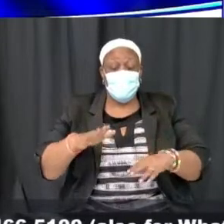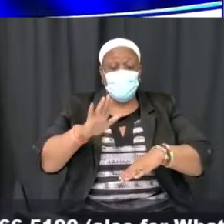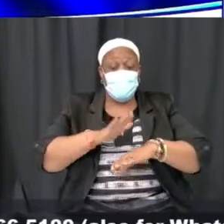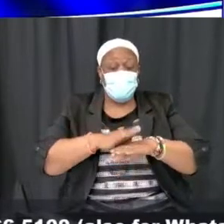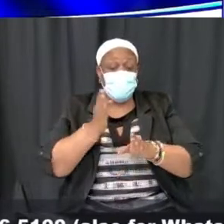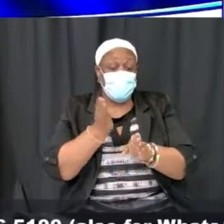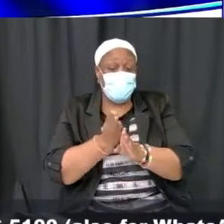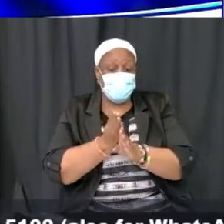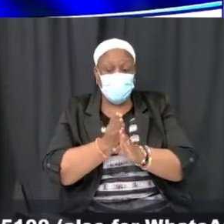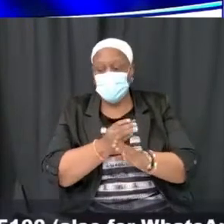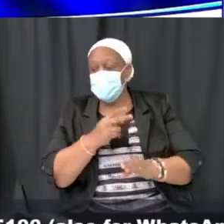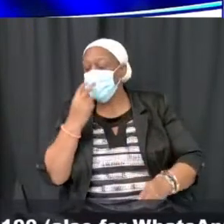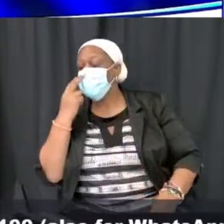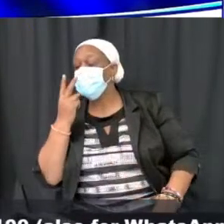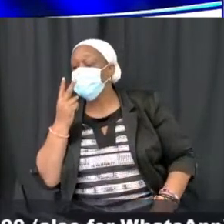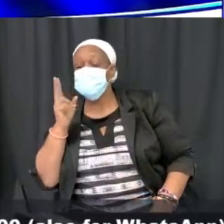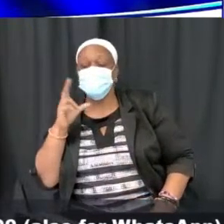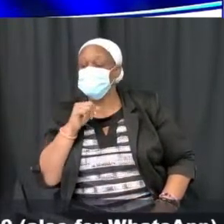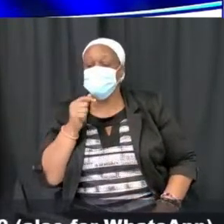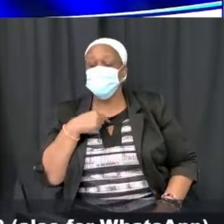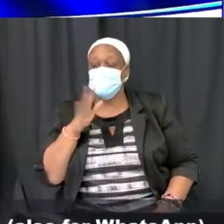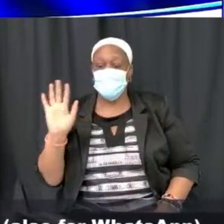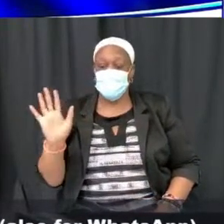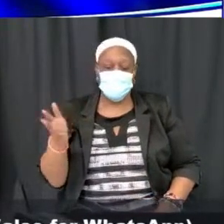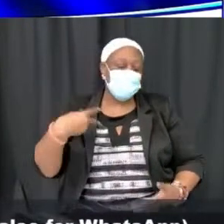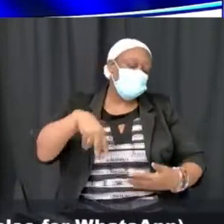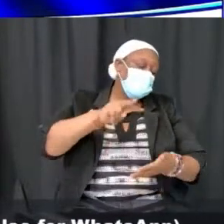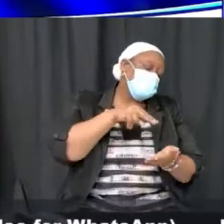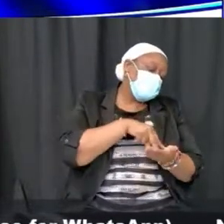and other COVID prevention and guideline measures or